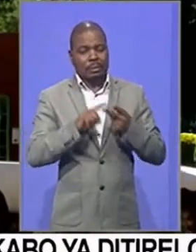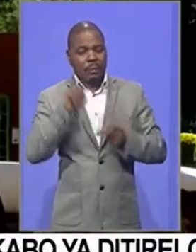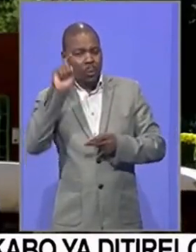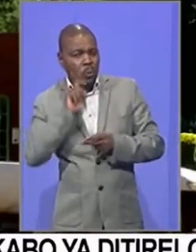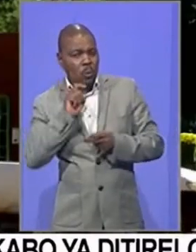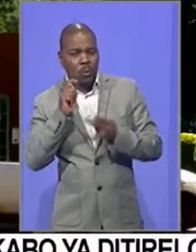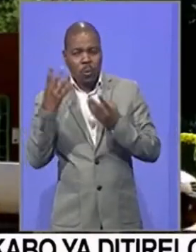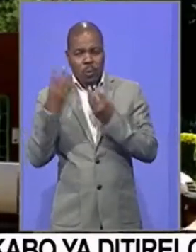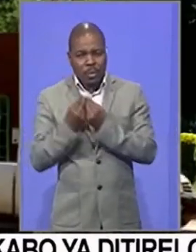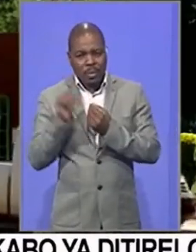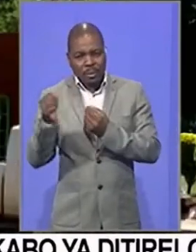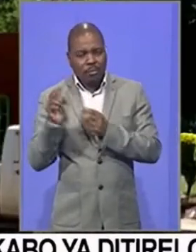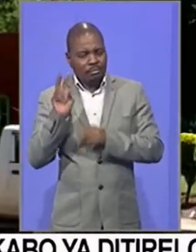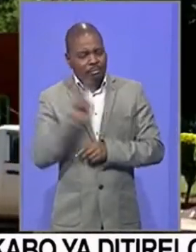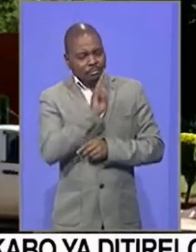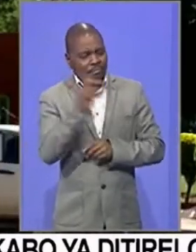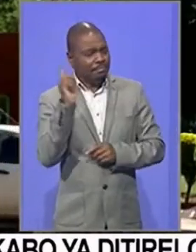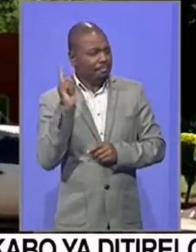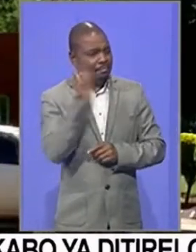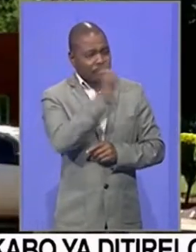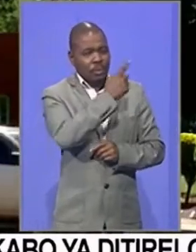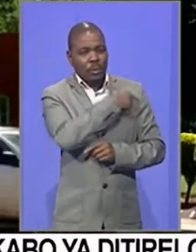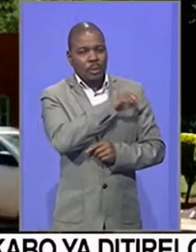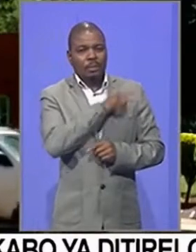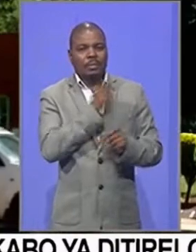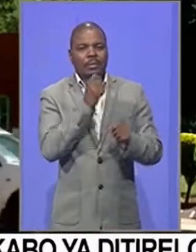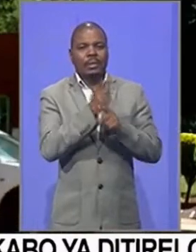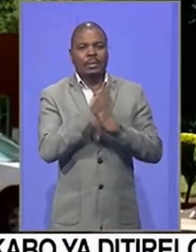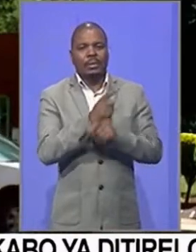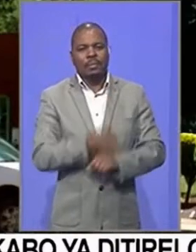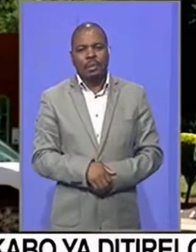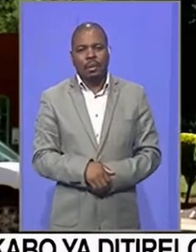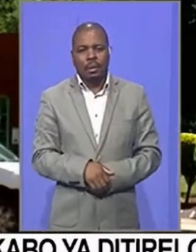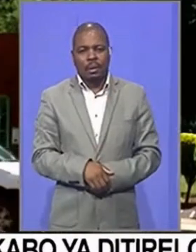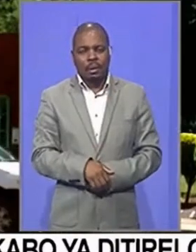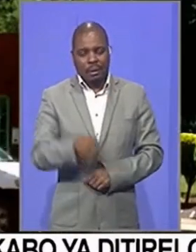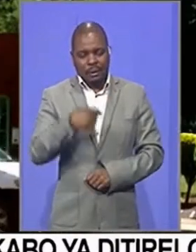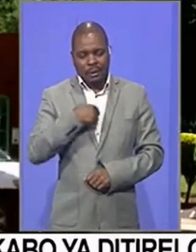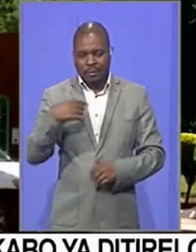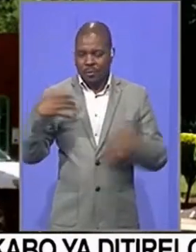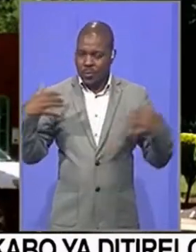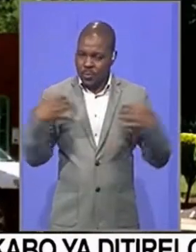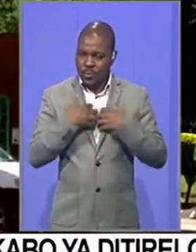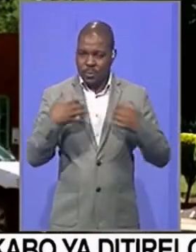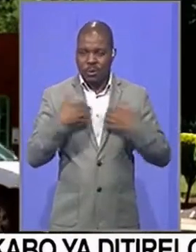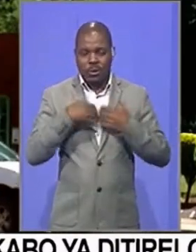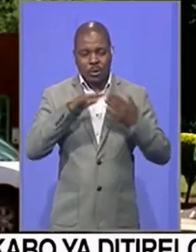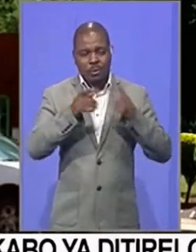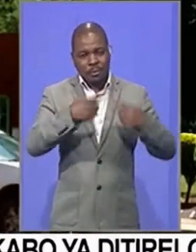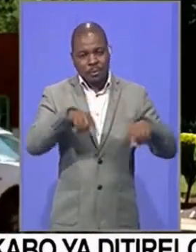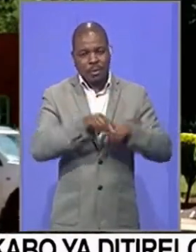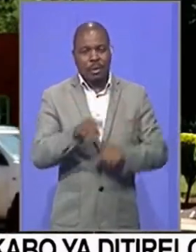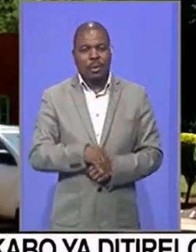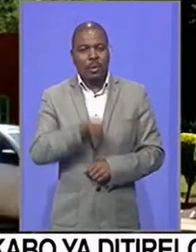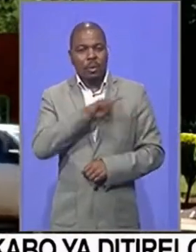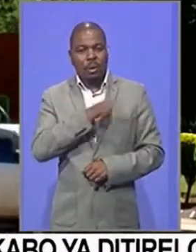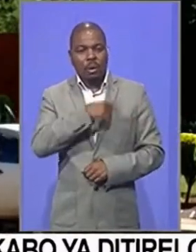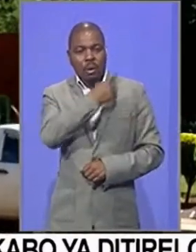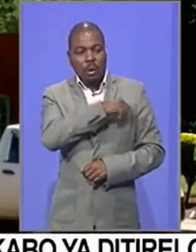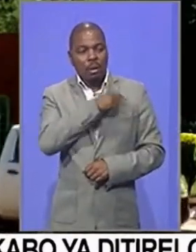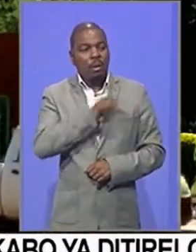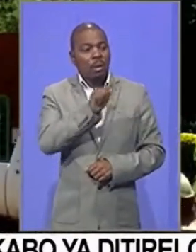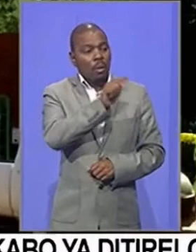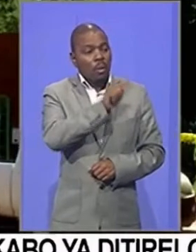ngwana ba kgetlha ba ya sepetlele ka di-taxi jalo tabe a re tshwara botse re le badudi dipetlele tša rena